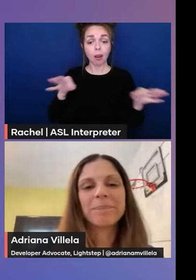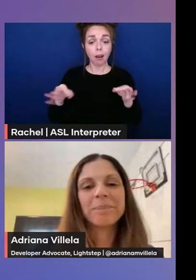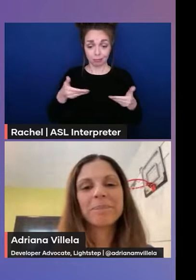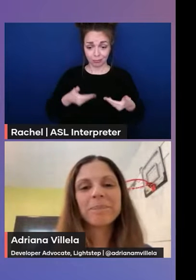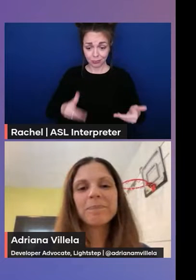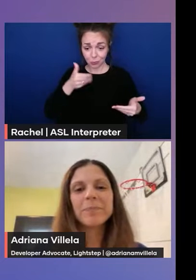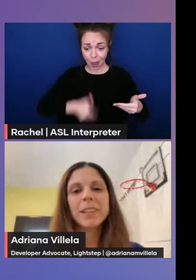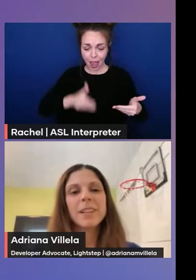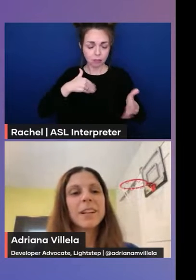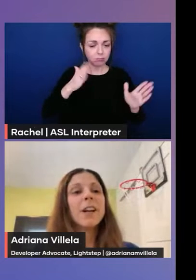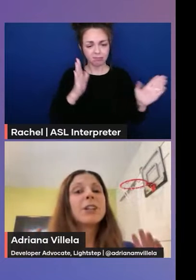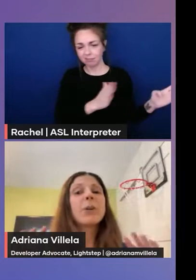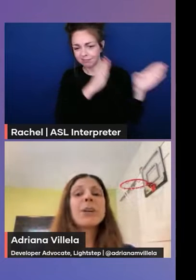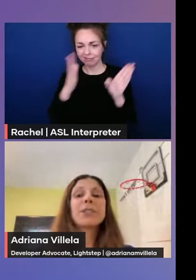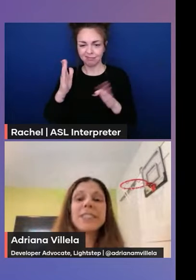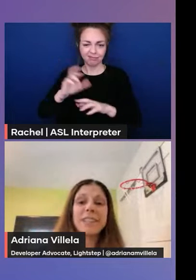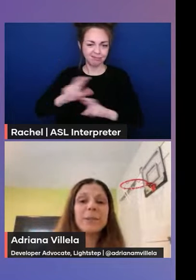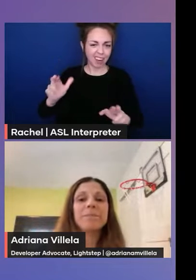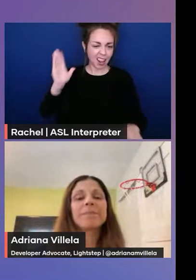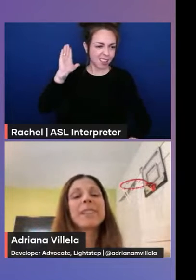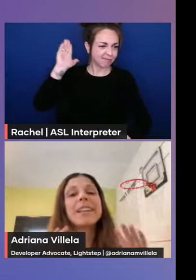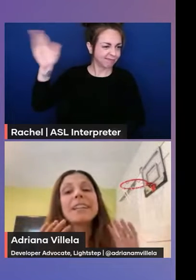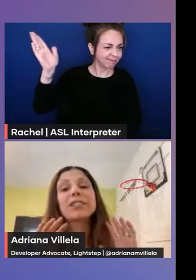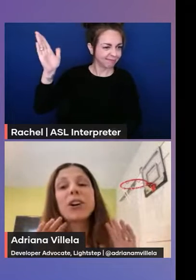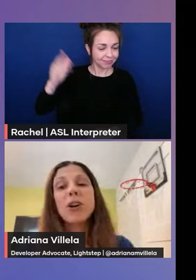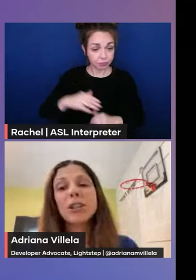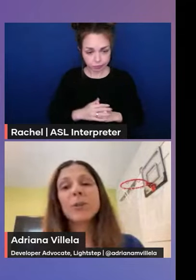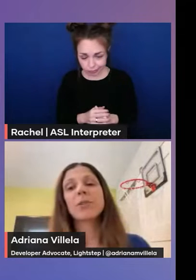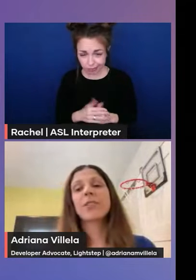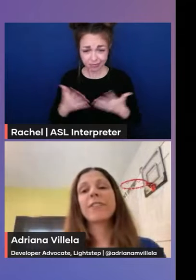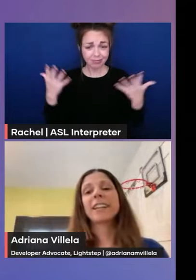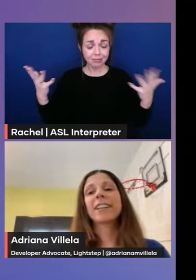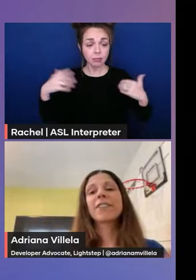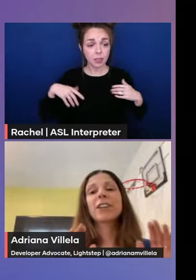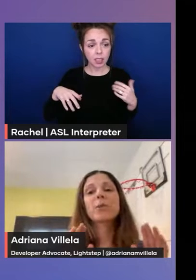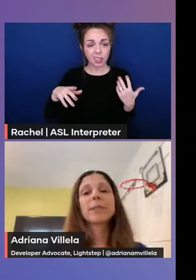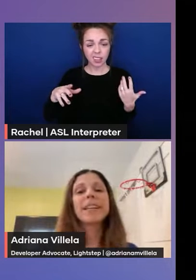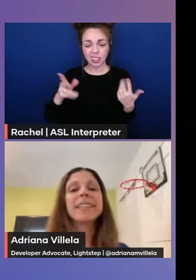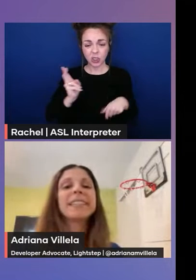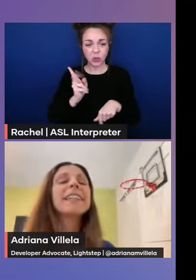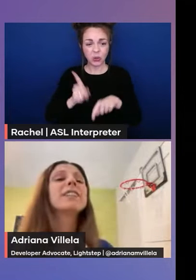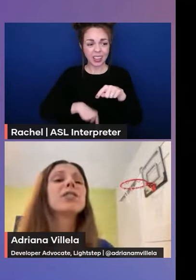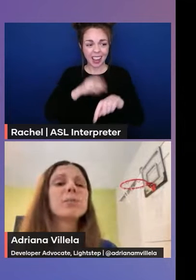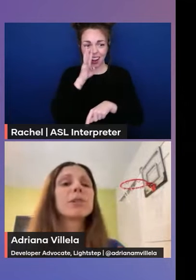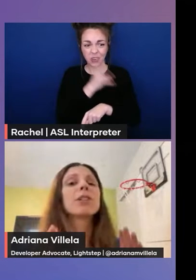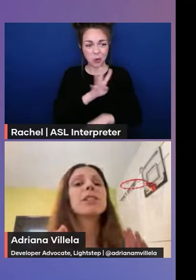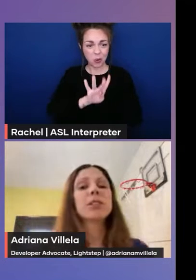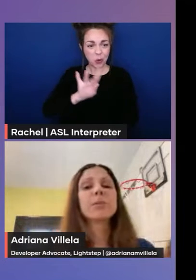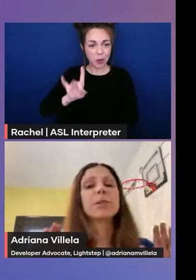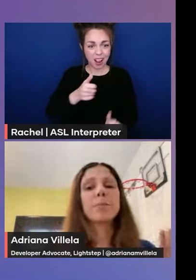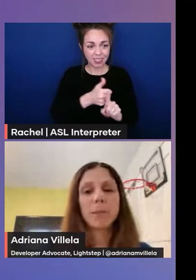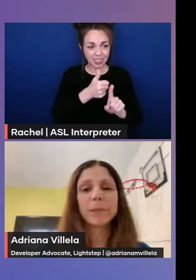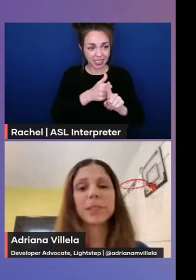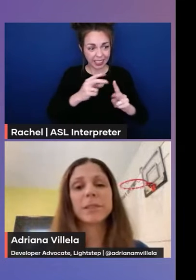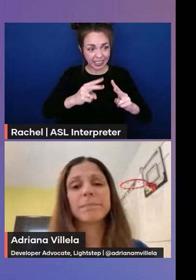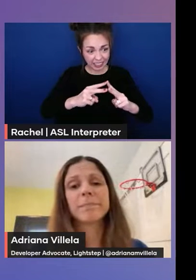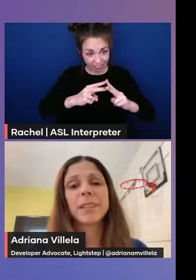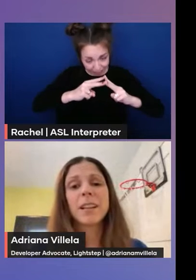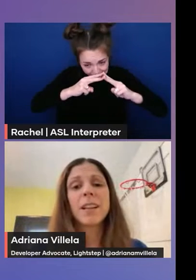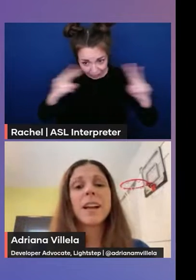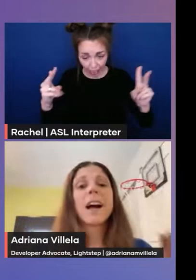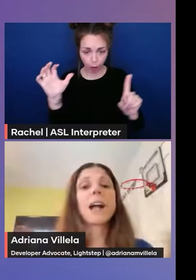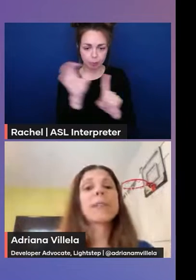started. So here's the deal. It's hard to ignore the fact that Kubernetes is super duper